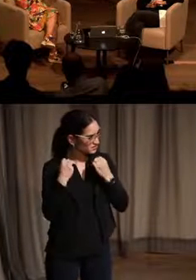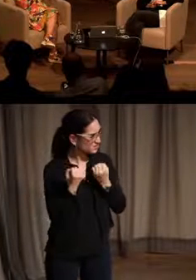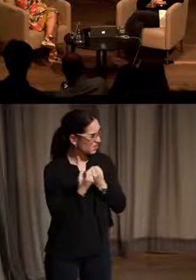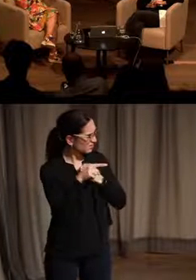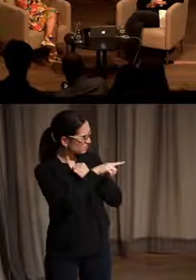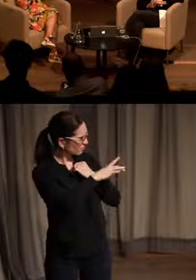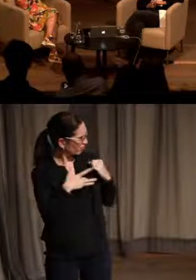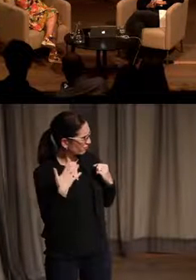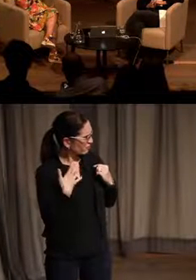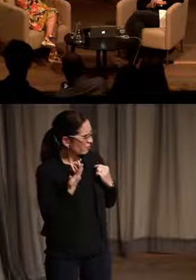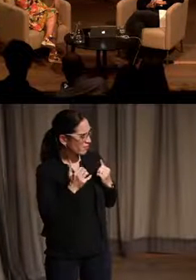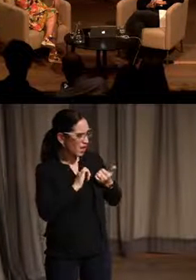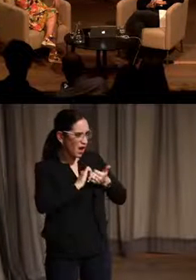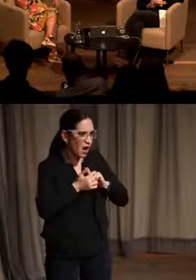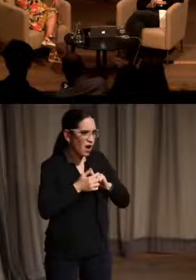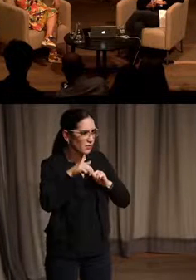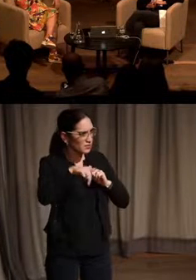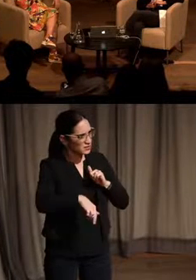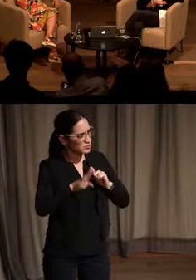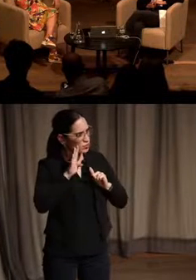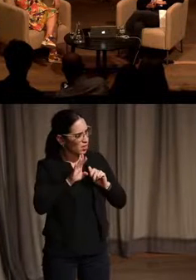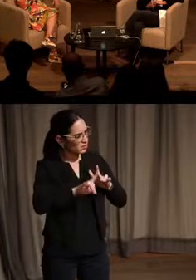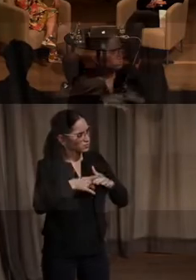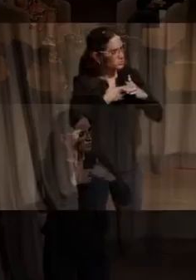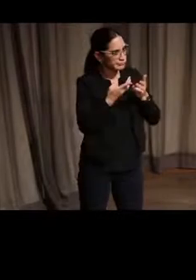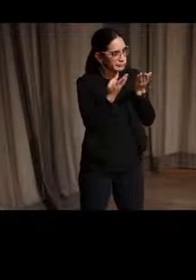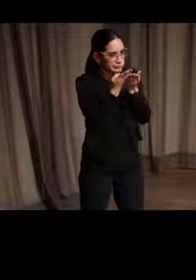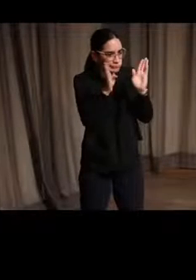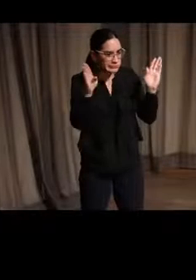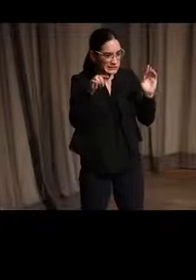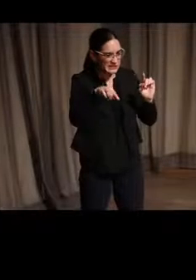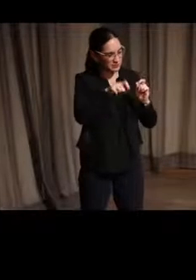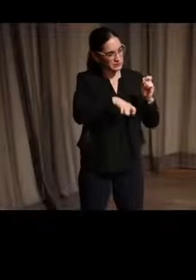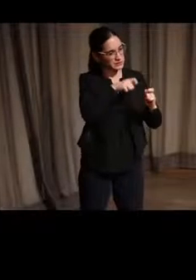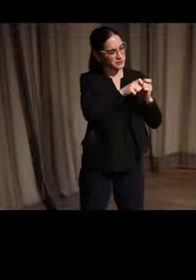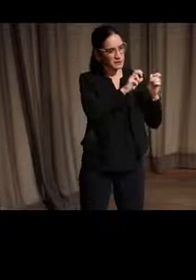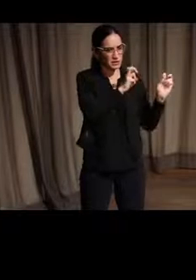How do you think that role is going to play out with this particular topic?